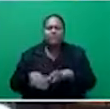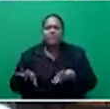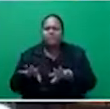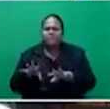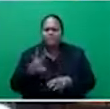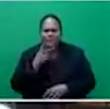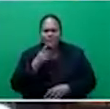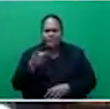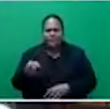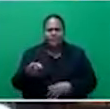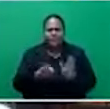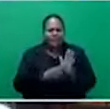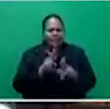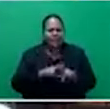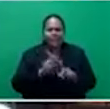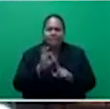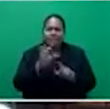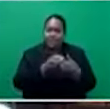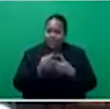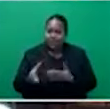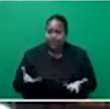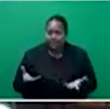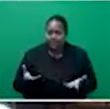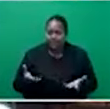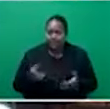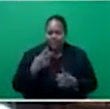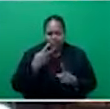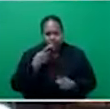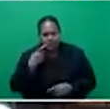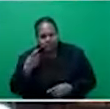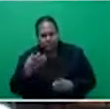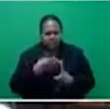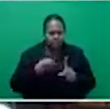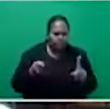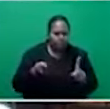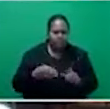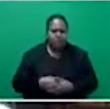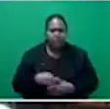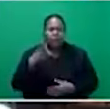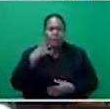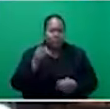the global economy has slowed down, when businesses had shut down, sir, when businesses